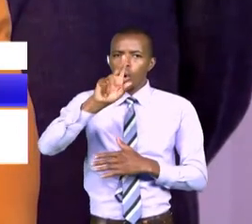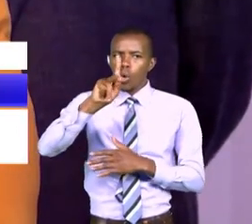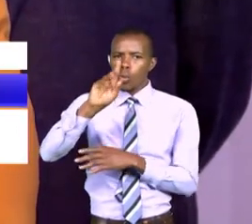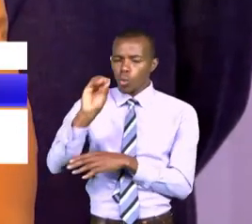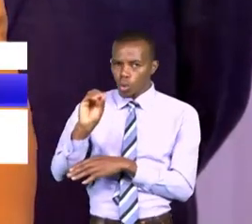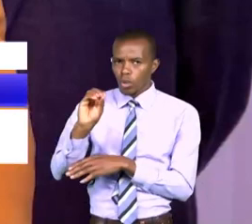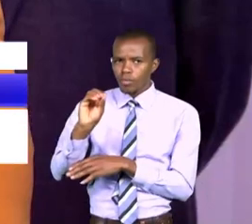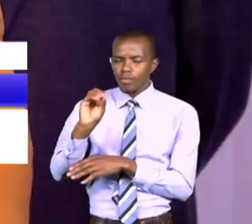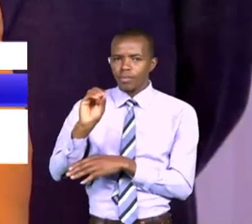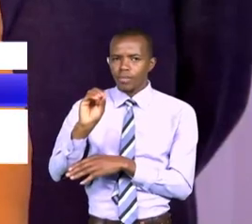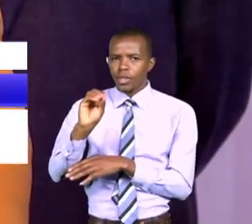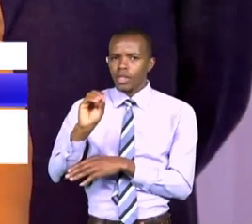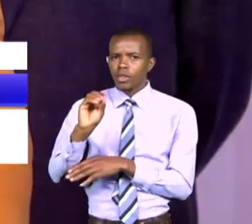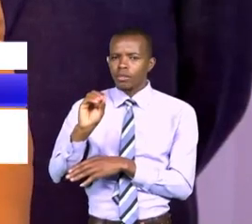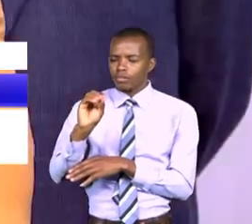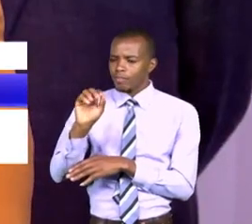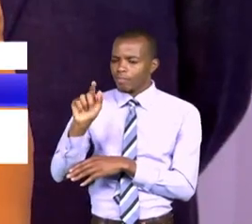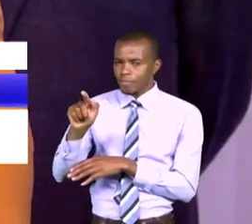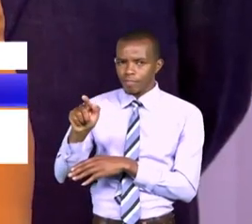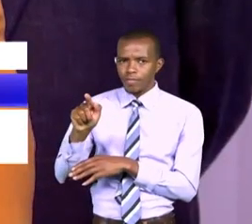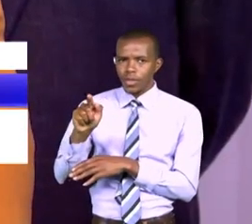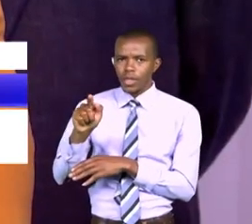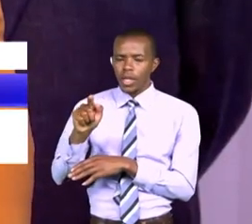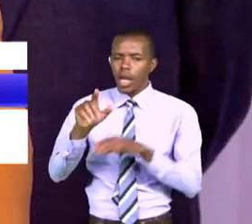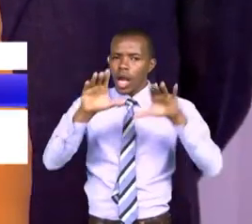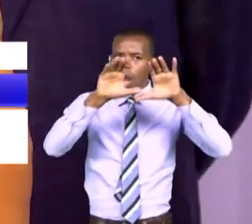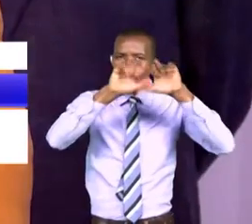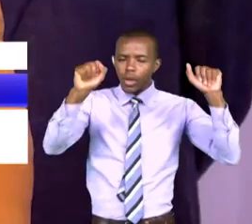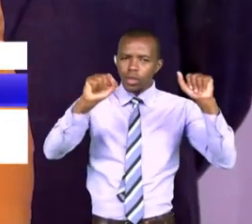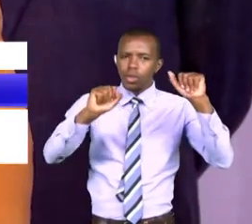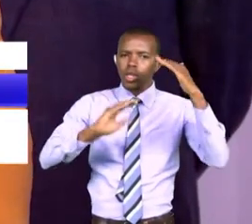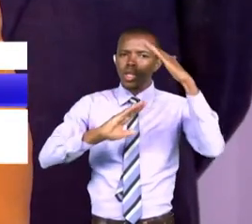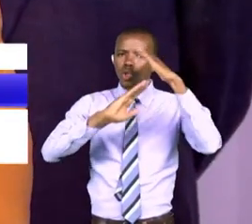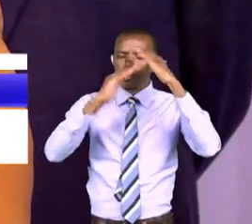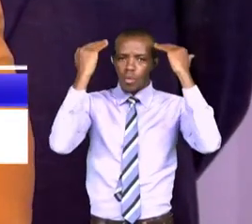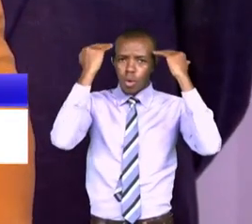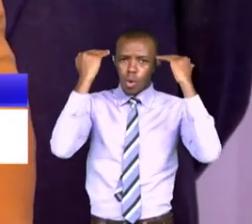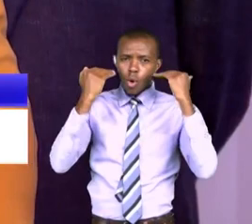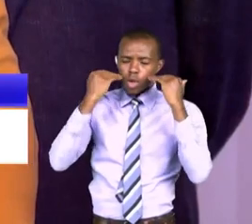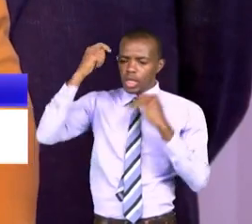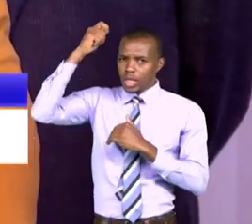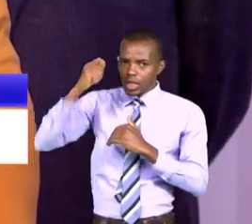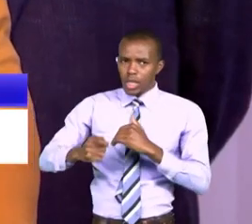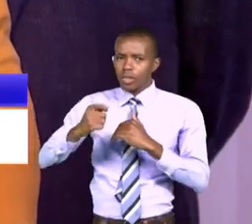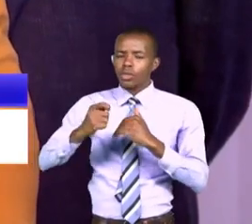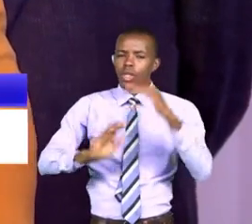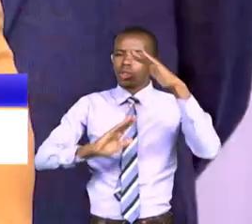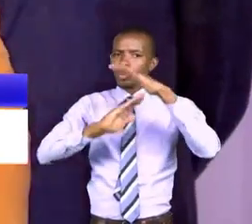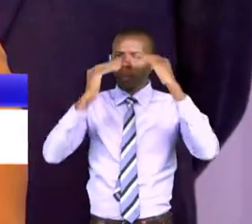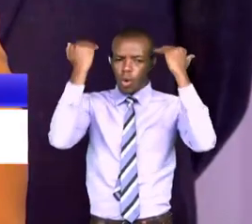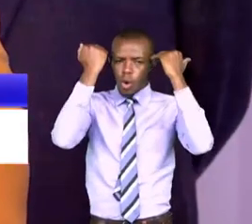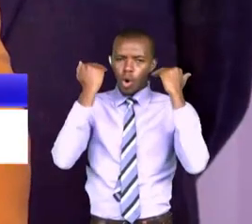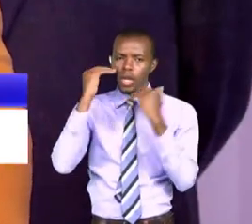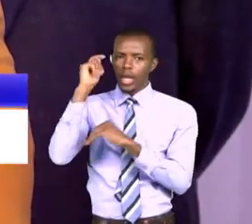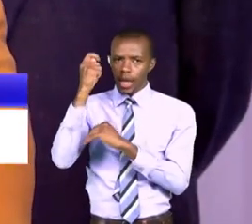Okello, CBS EBS, President of the Court of Appeal, as Judge of the Supreme Court of Kenya, and